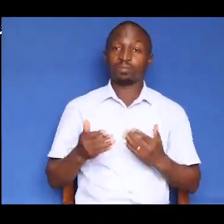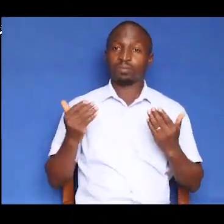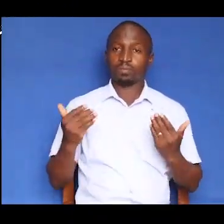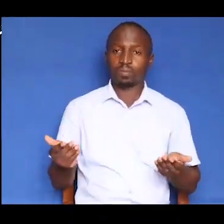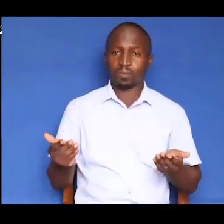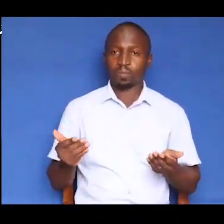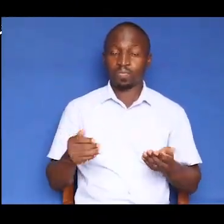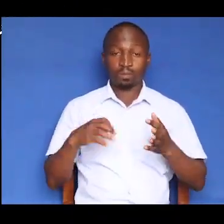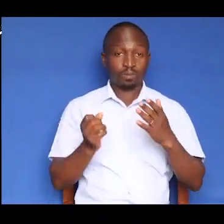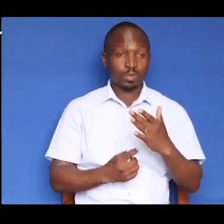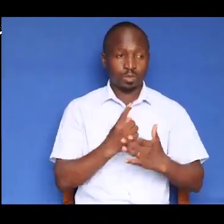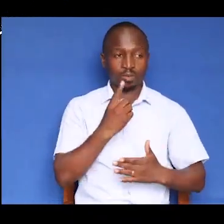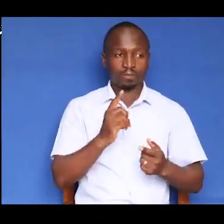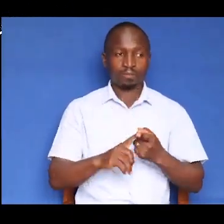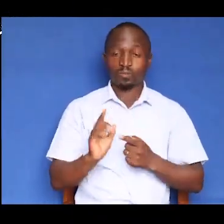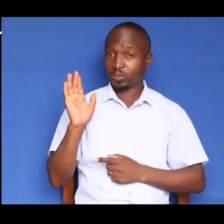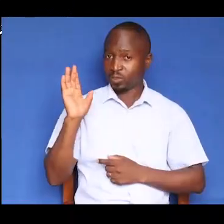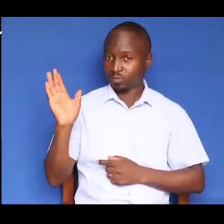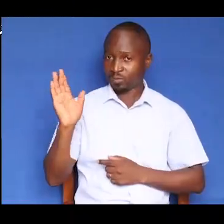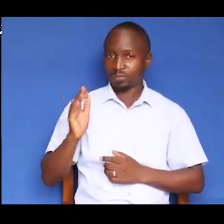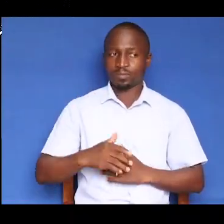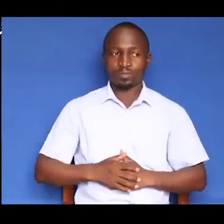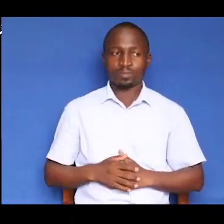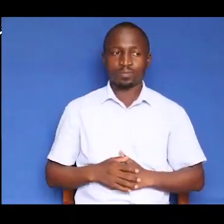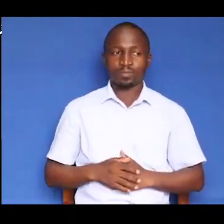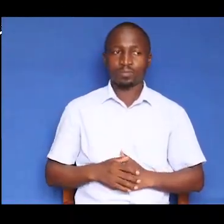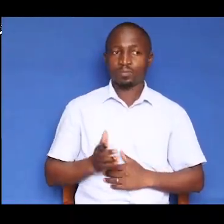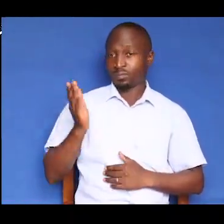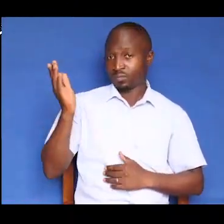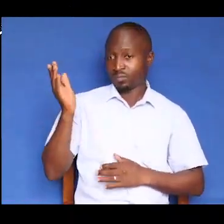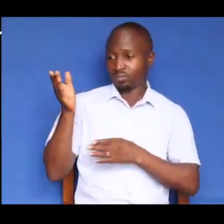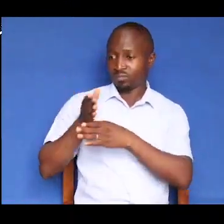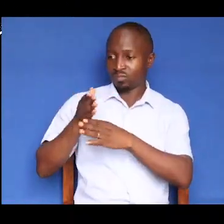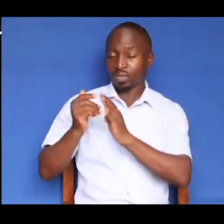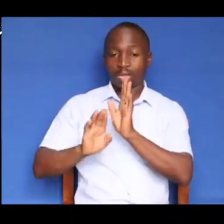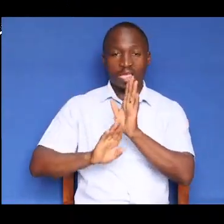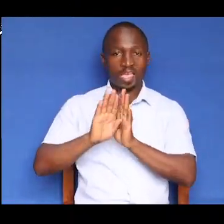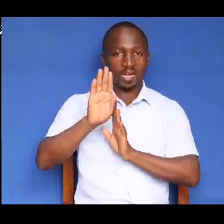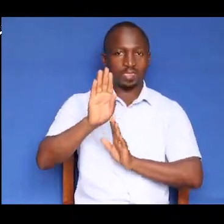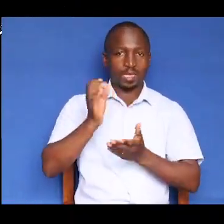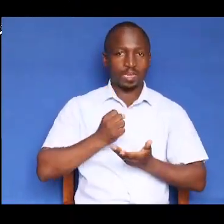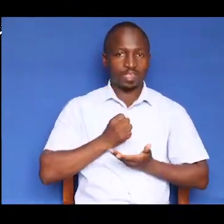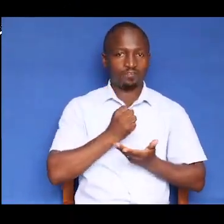So the impact is that this is concerned with increase in investment,